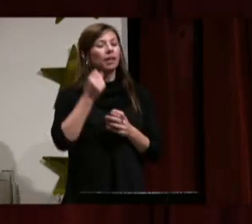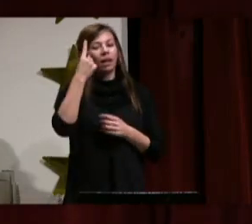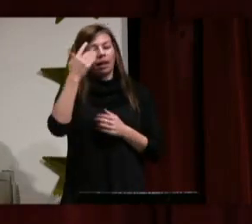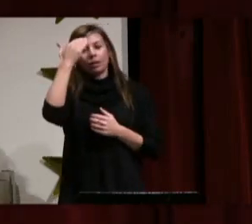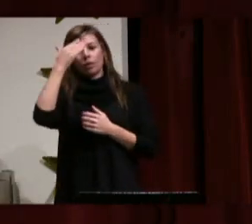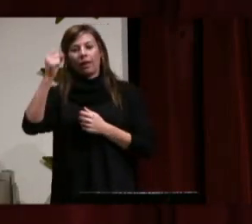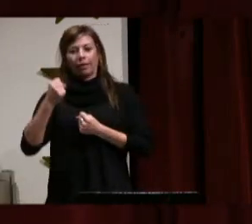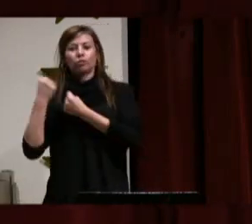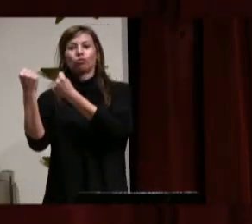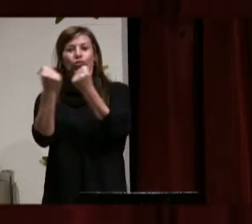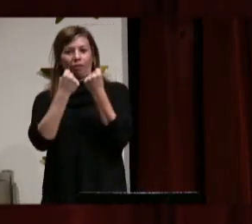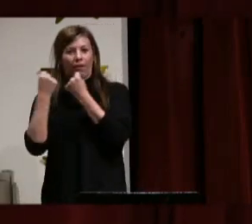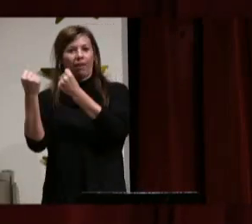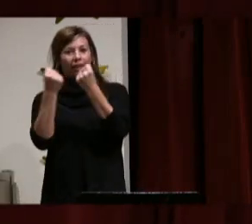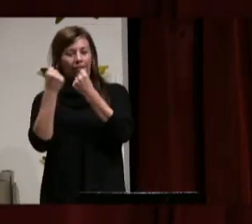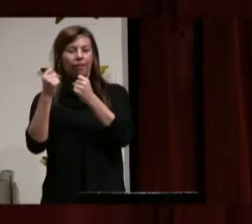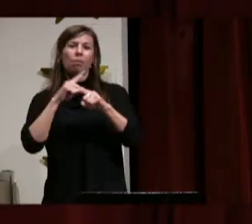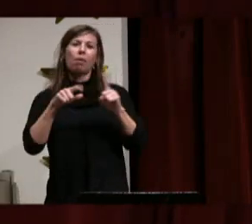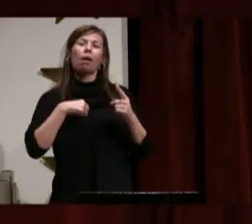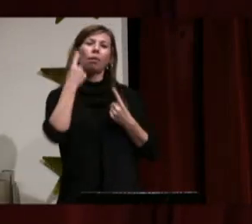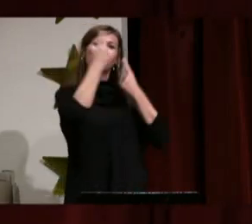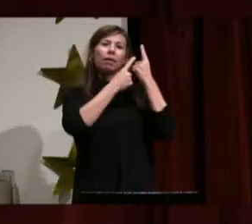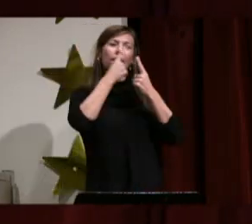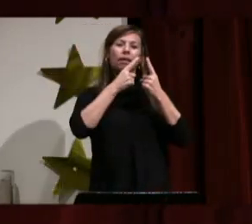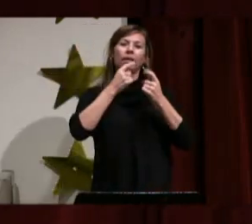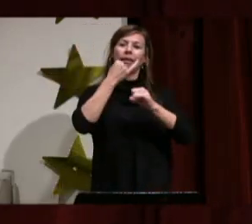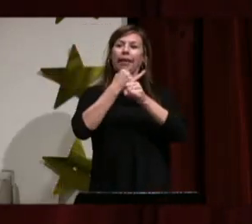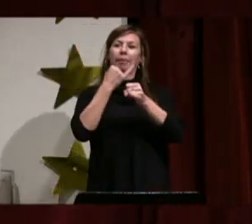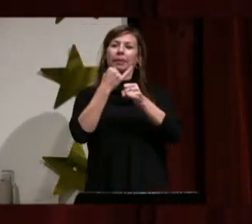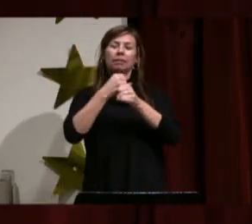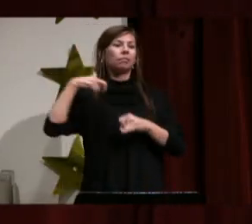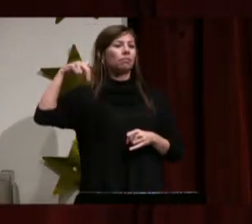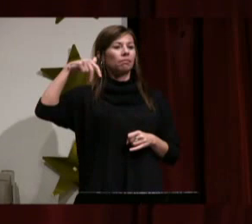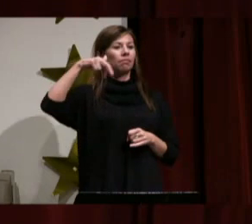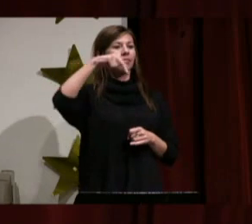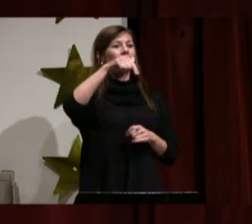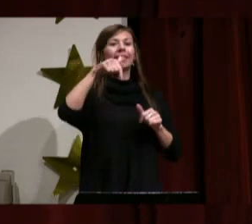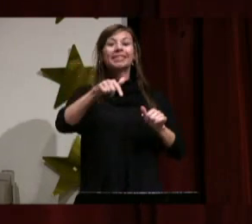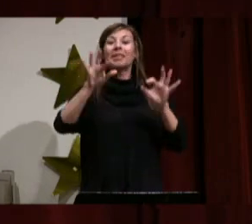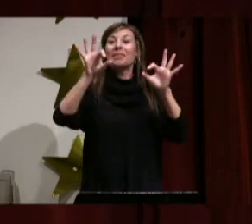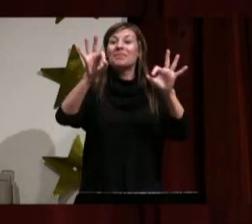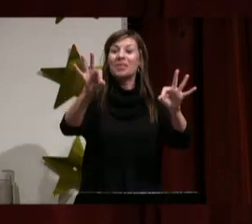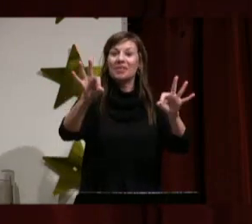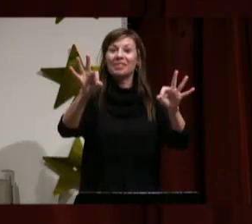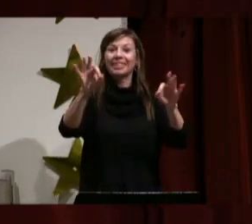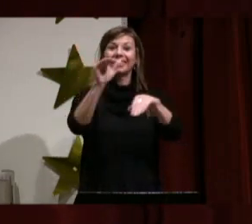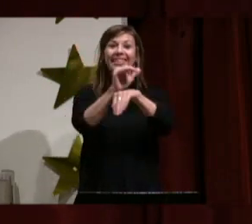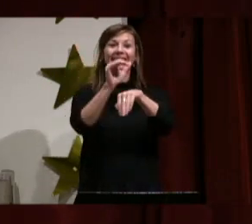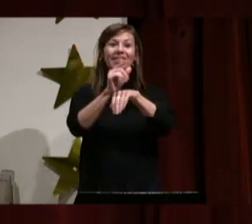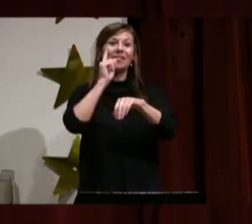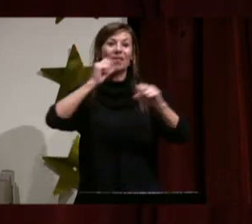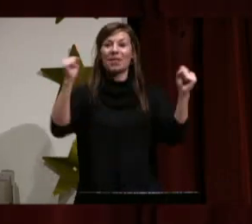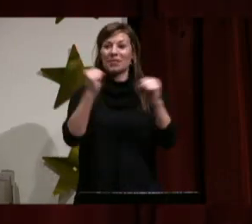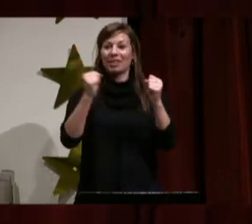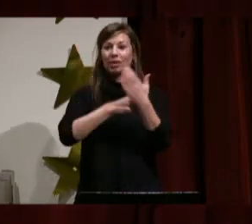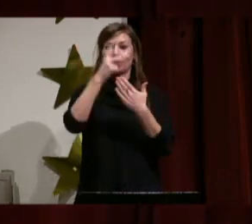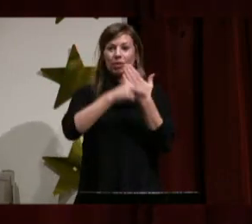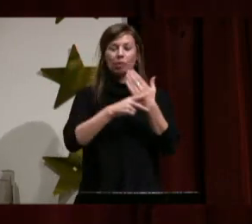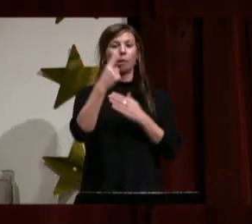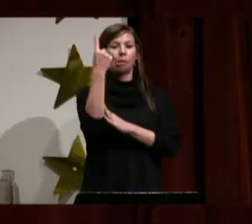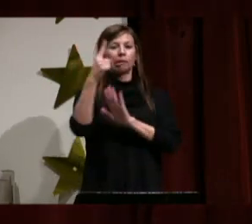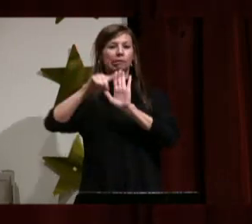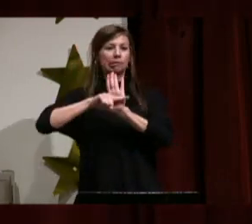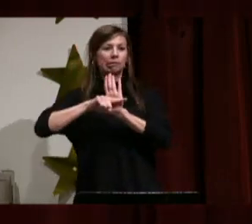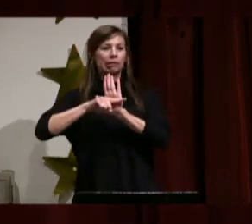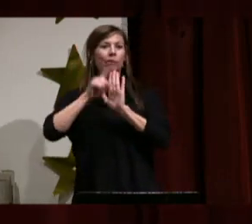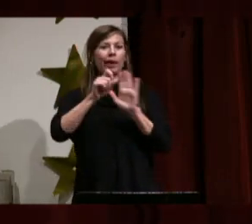drive, I was thinking to myself as I walked across campus, this is a perfect evening for a winter program. The only downside to it is